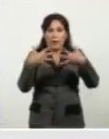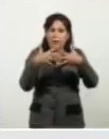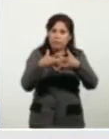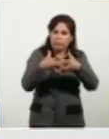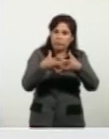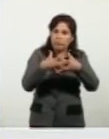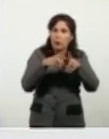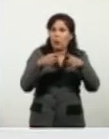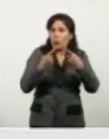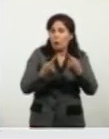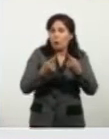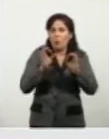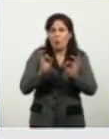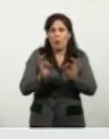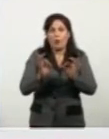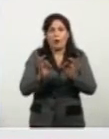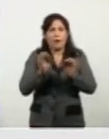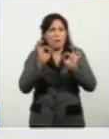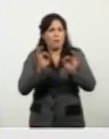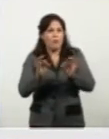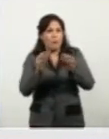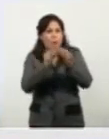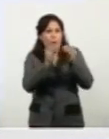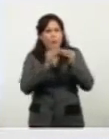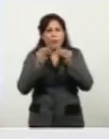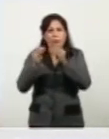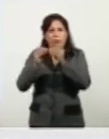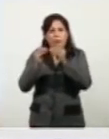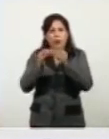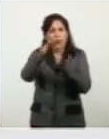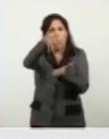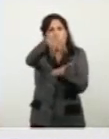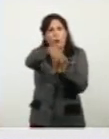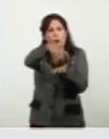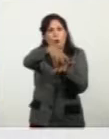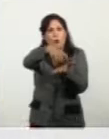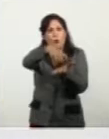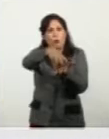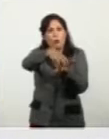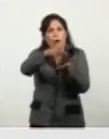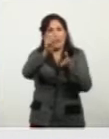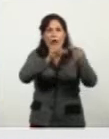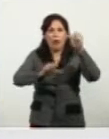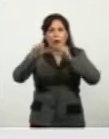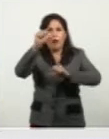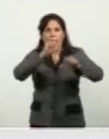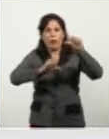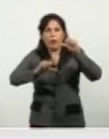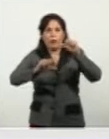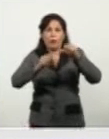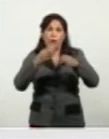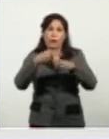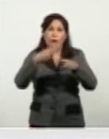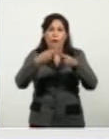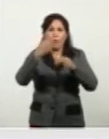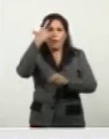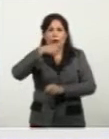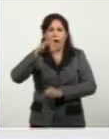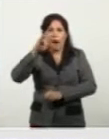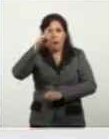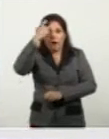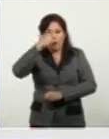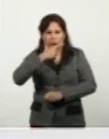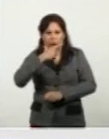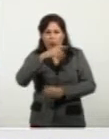the transport enterprise from the Ministry of Domestic Trade that we also mentioned yesterday, that is also related